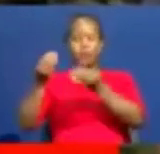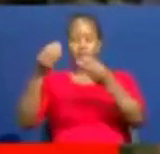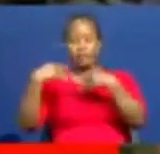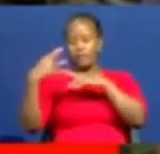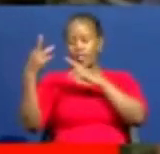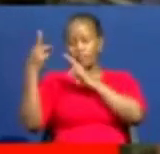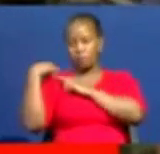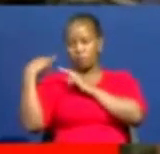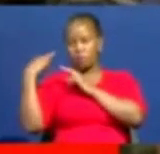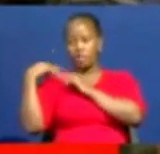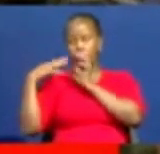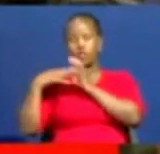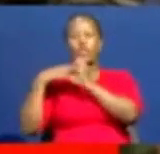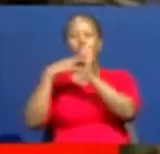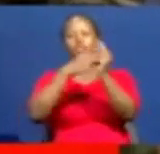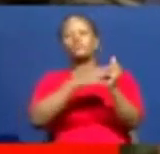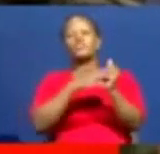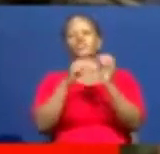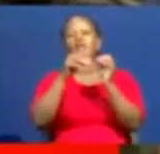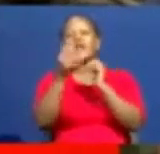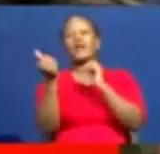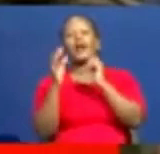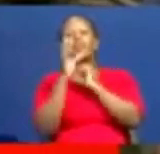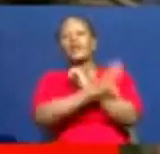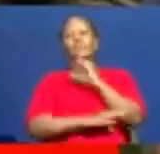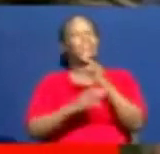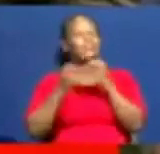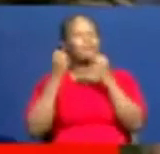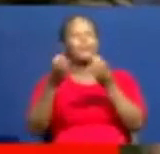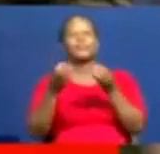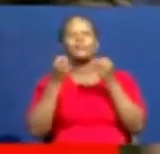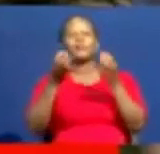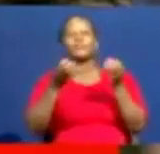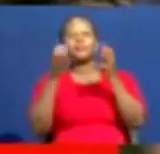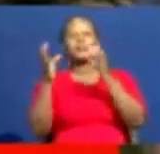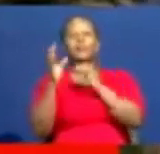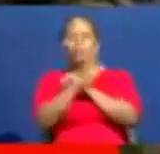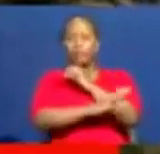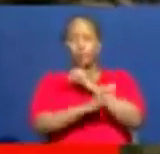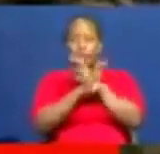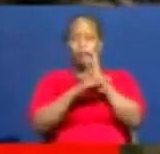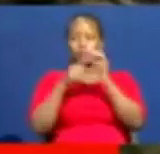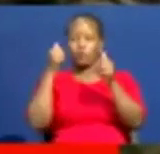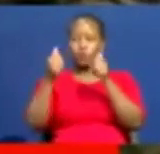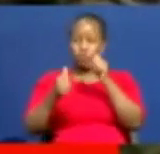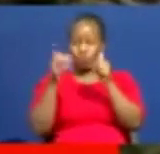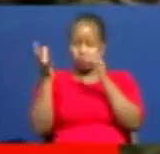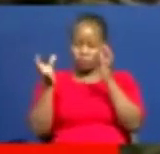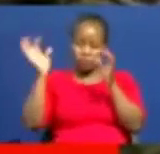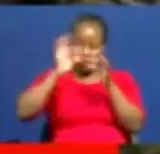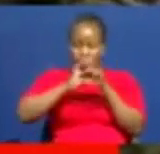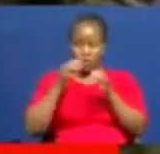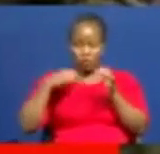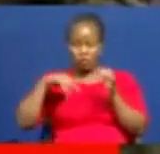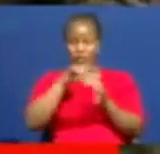to lead the rest of the countries, many countries, that will be coming along with us to